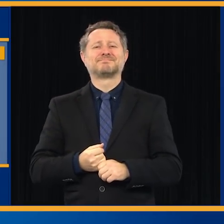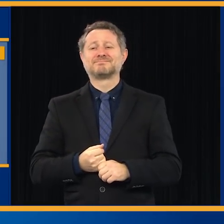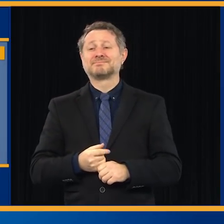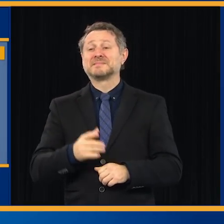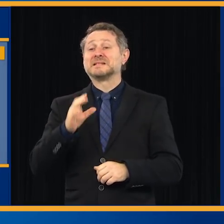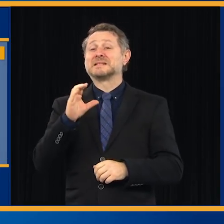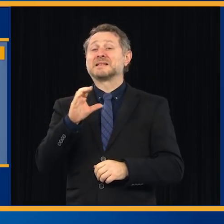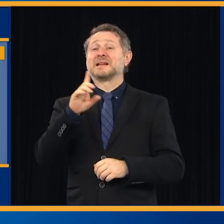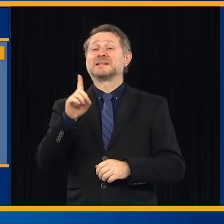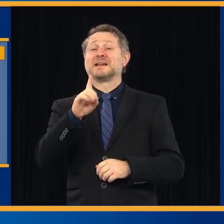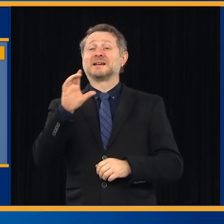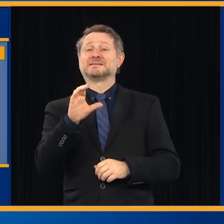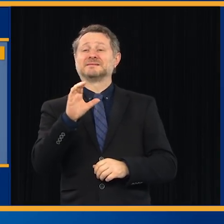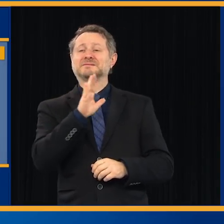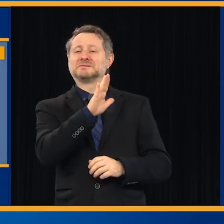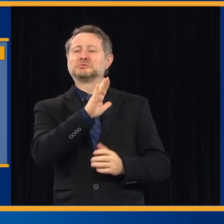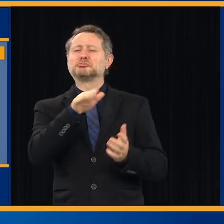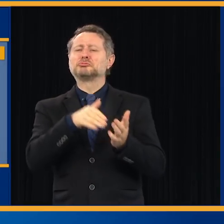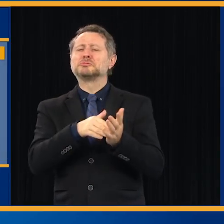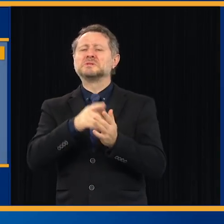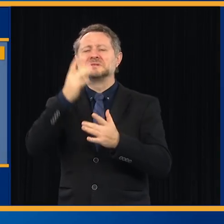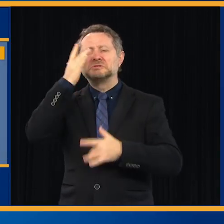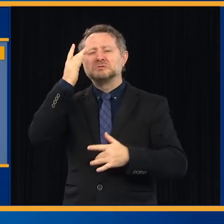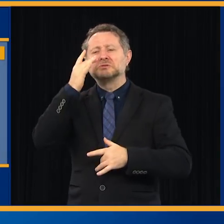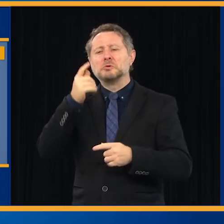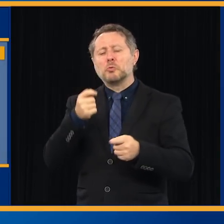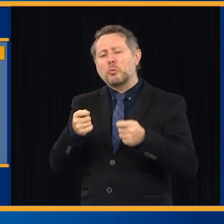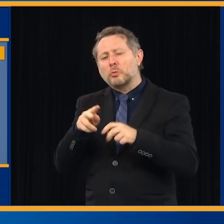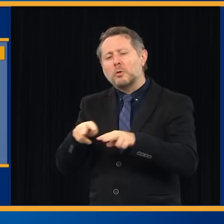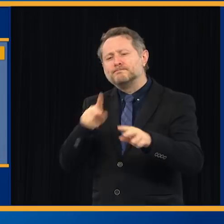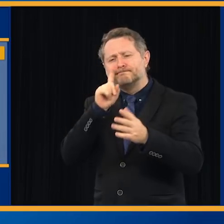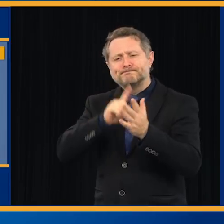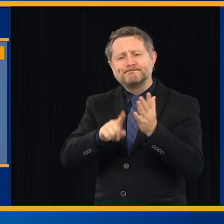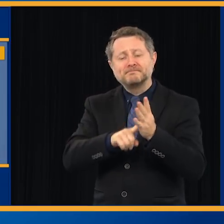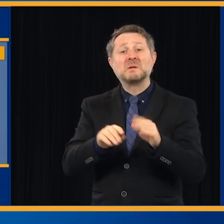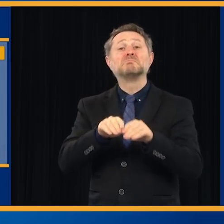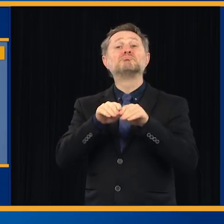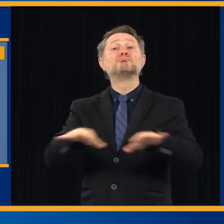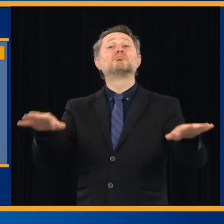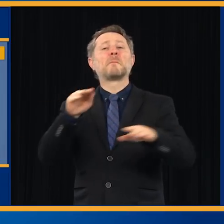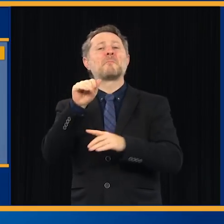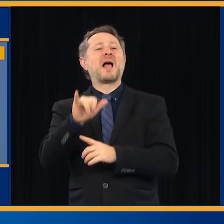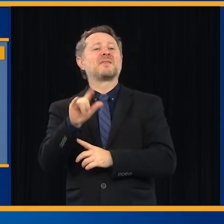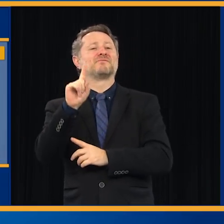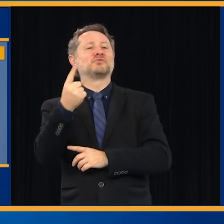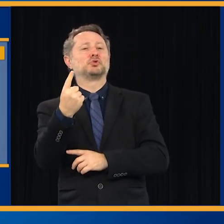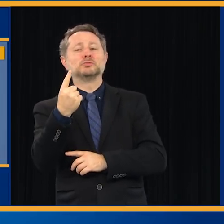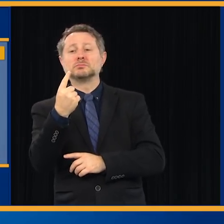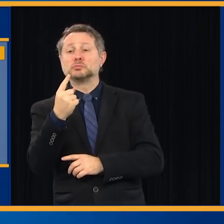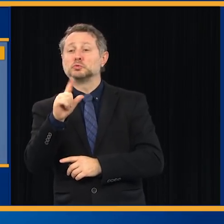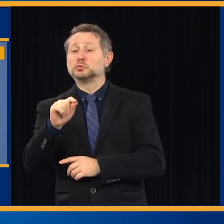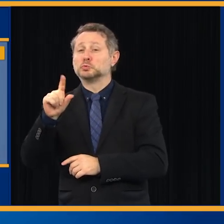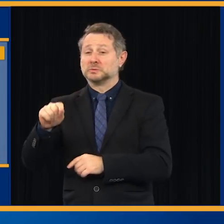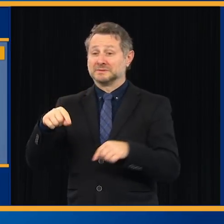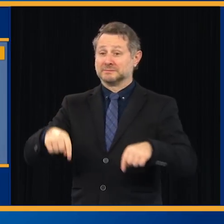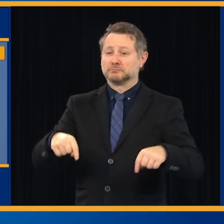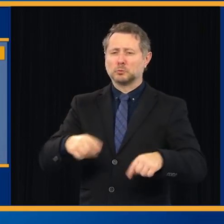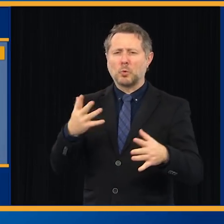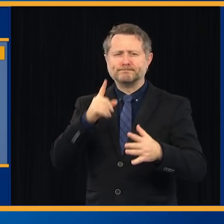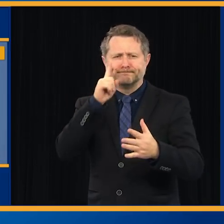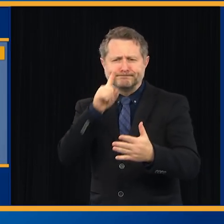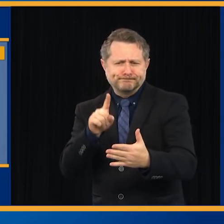CDC did a fascinating report that it put out on May 1, which starts to take a deep look at what